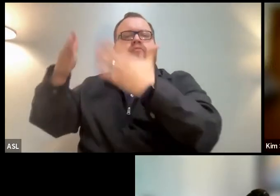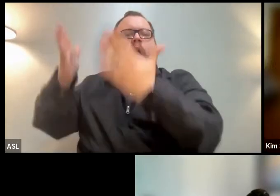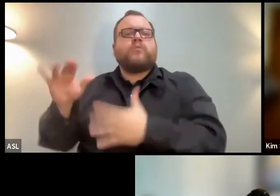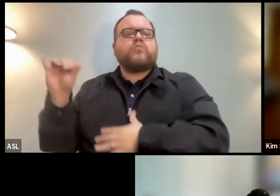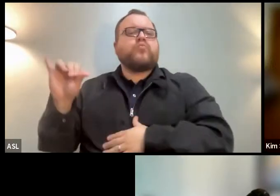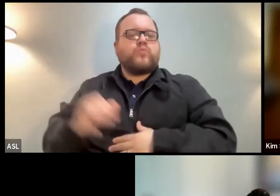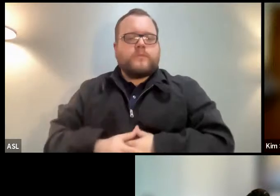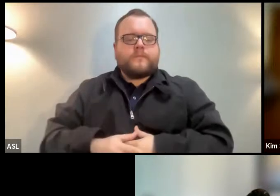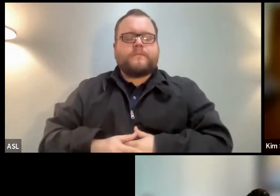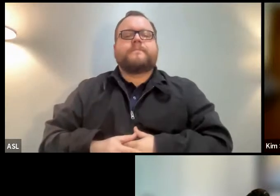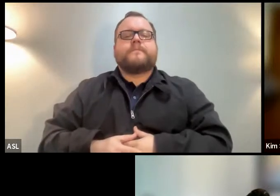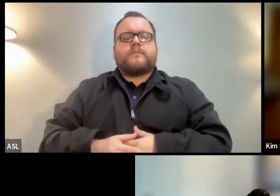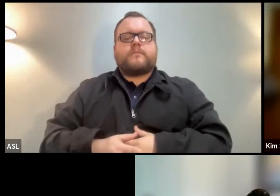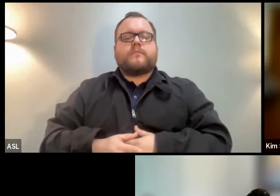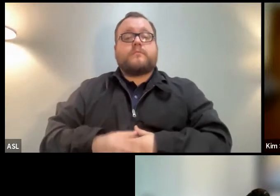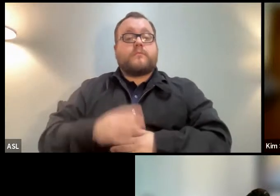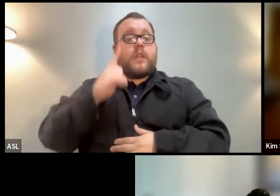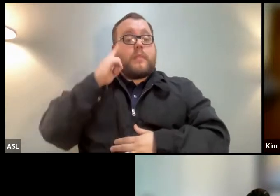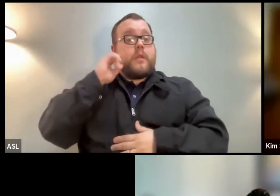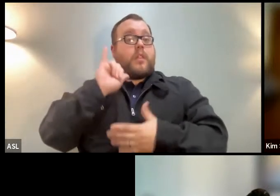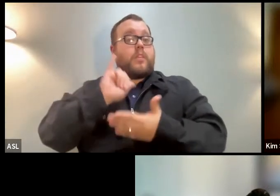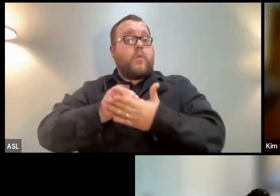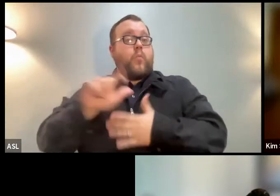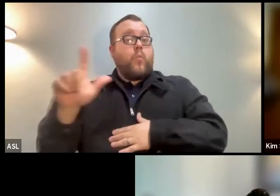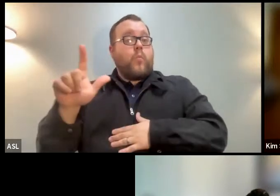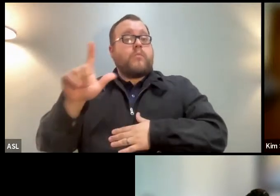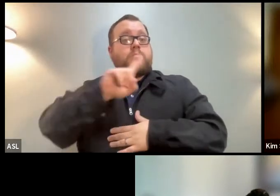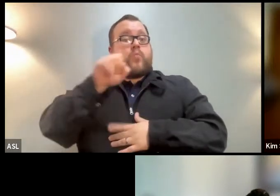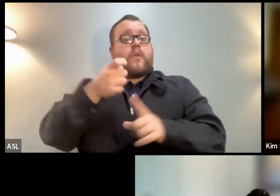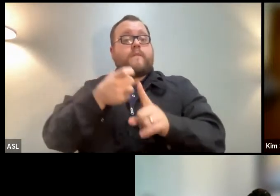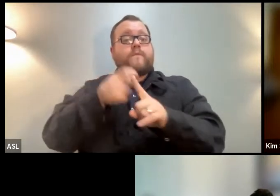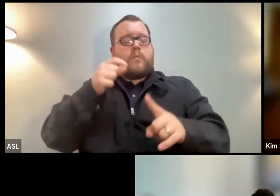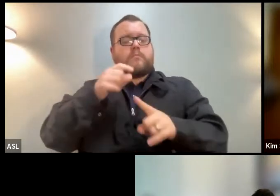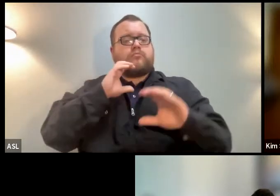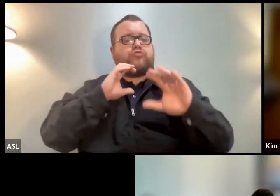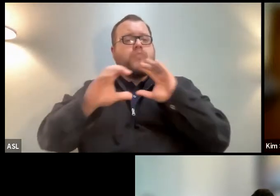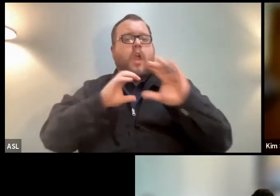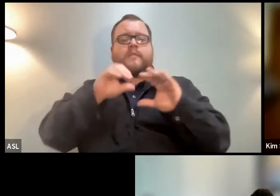And I believe those are all the ones that are in the chat that weren't in the Q&A. I